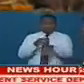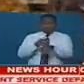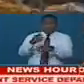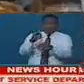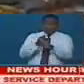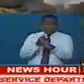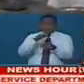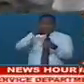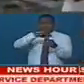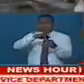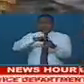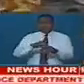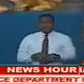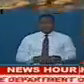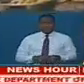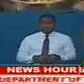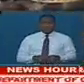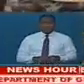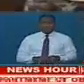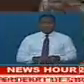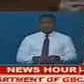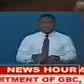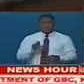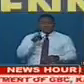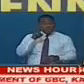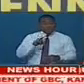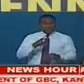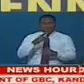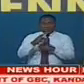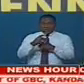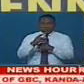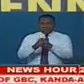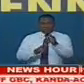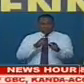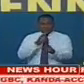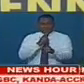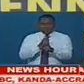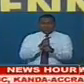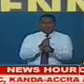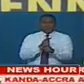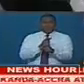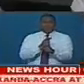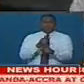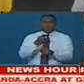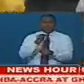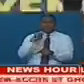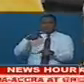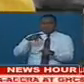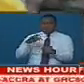suckers for production. So you need the global GAP certification. You need to have the PPRSD